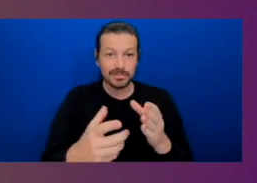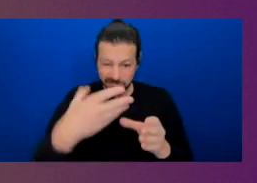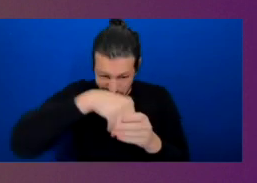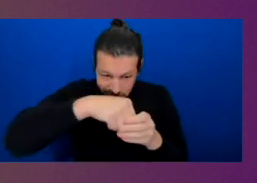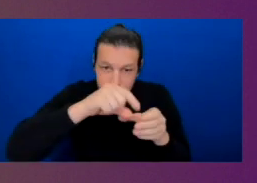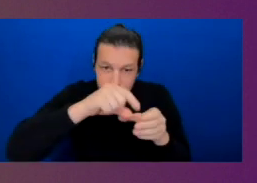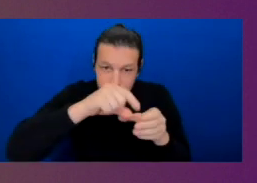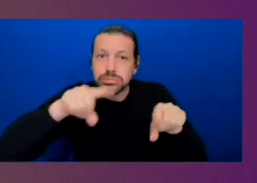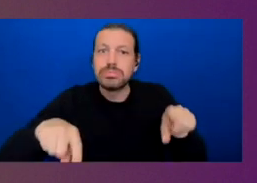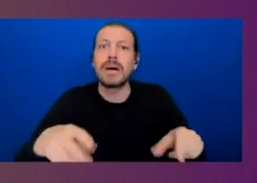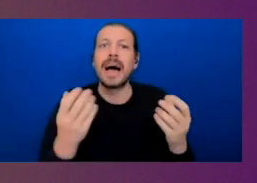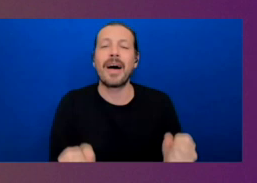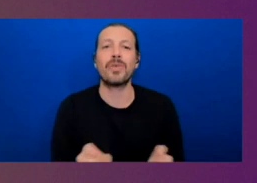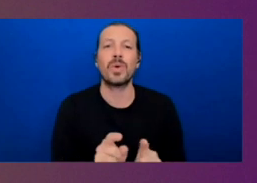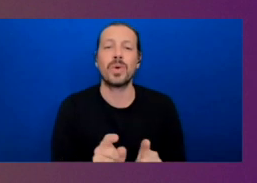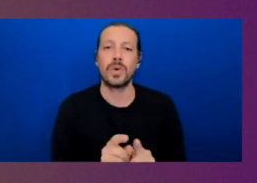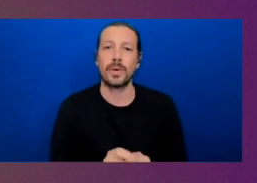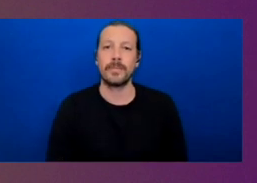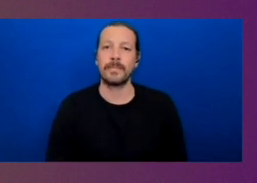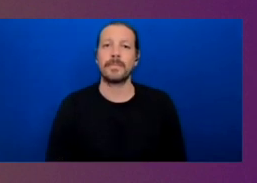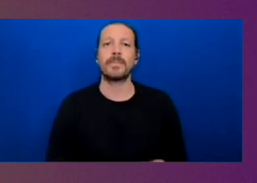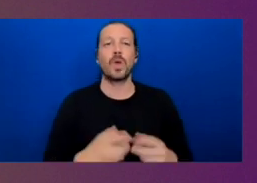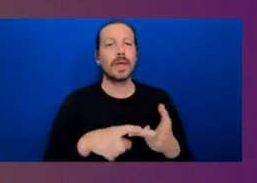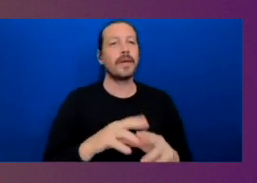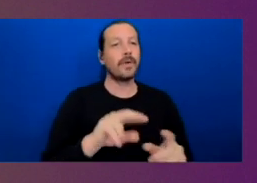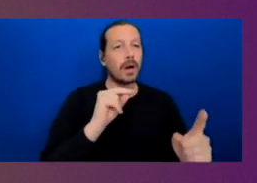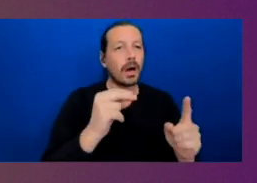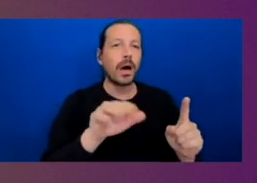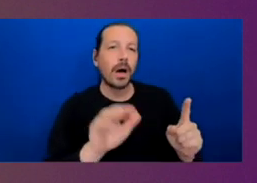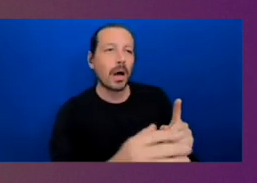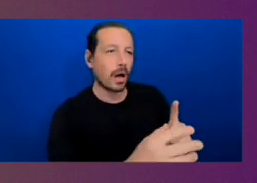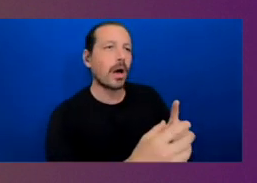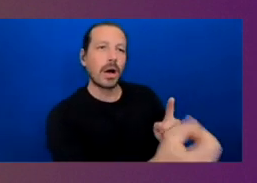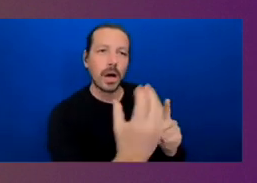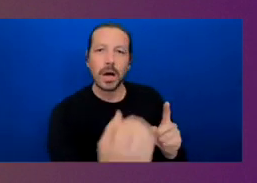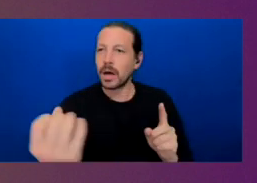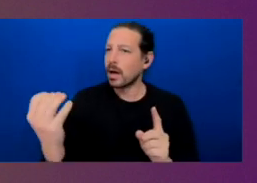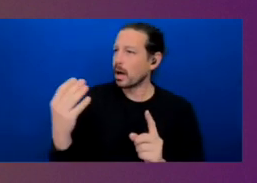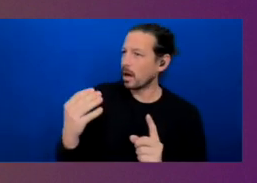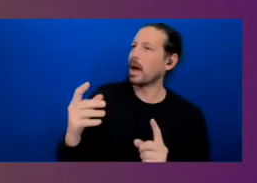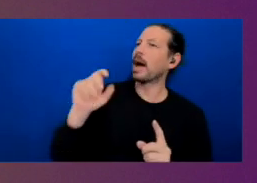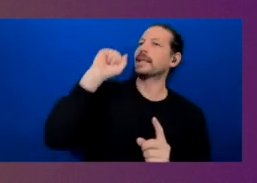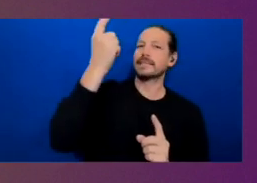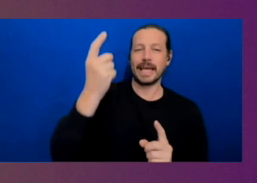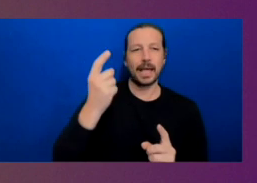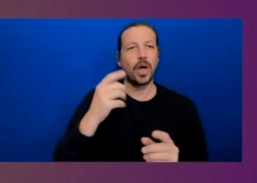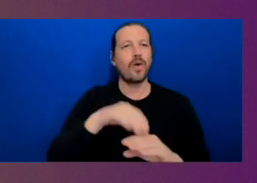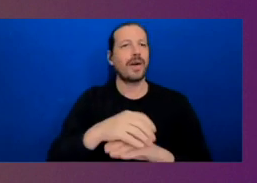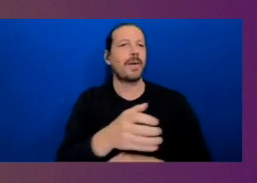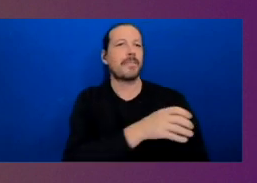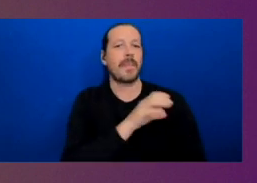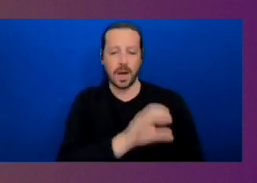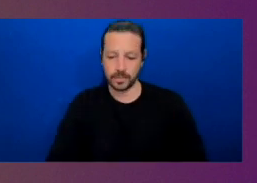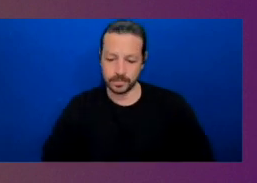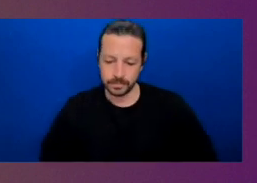by going to those different perspectives, you'll understand, back to that kind of what's the empowerment here. Well, it's